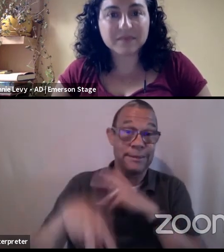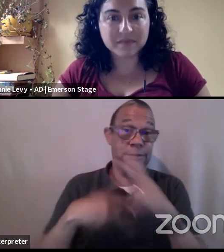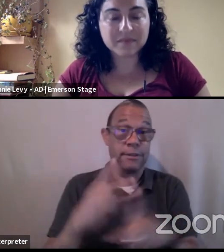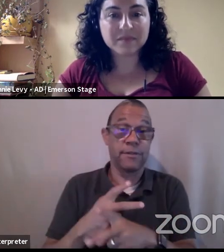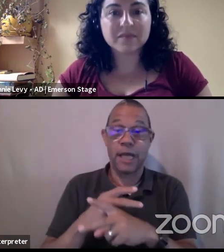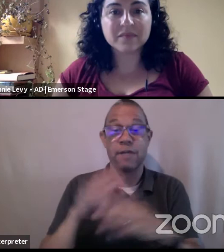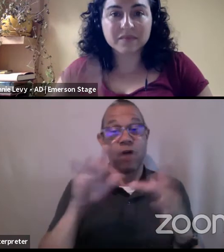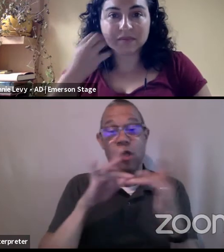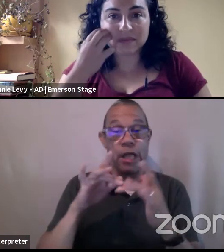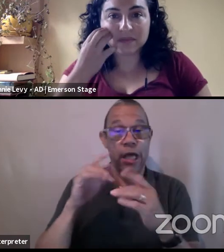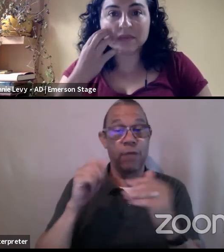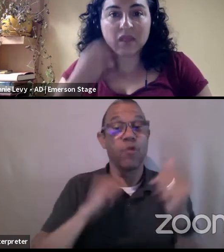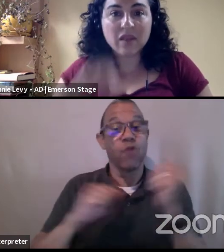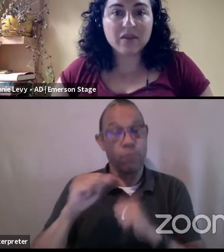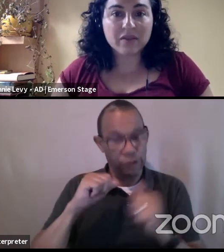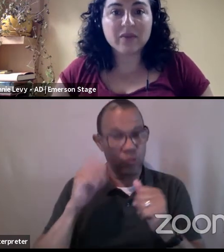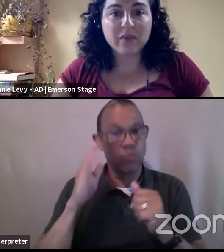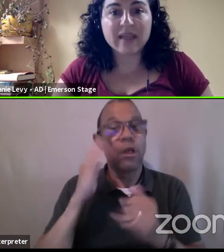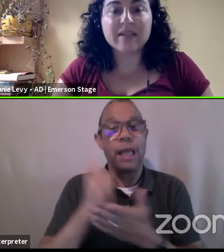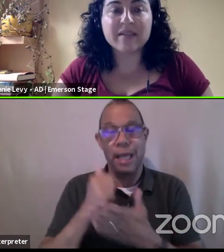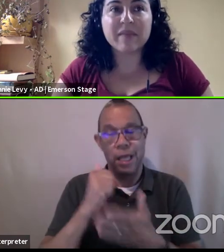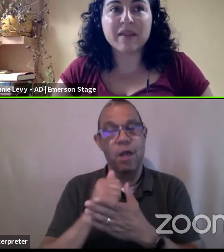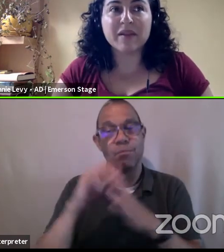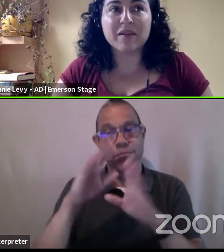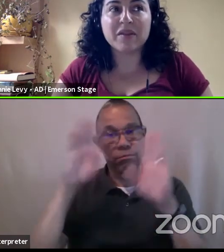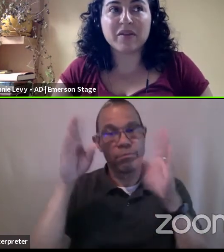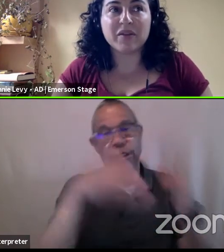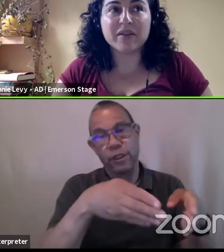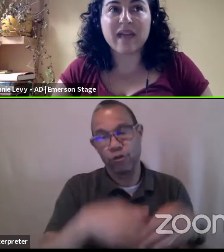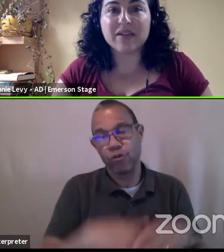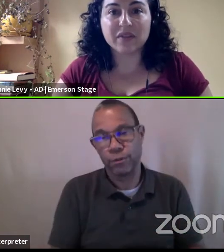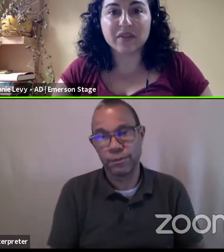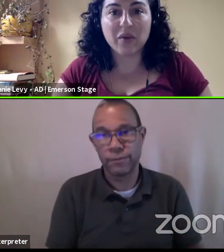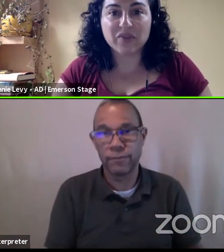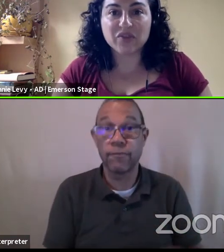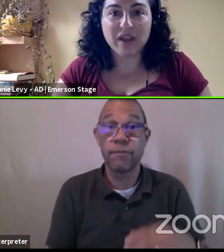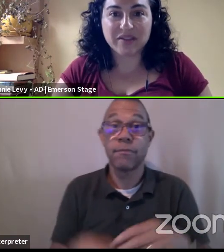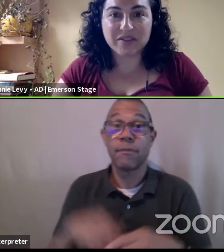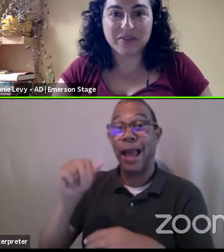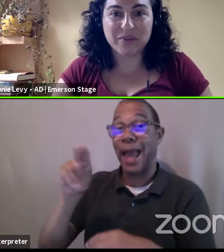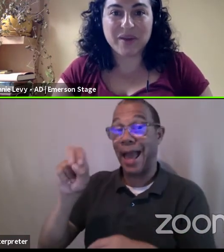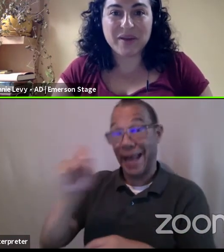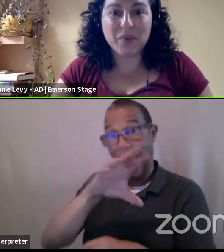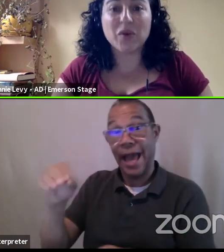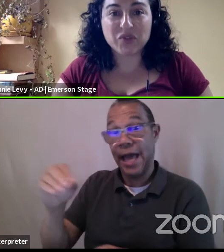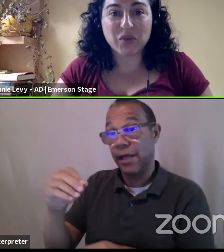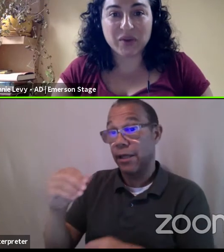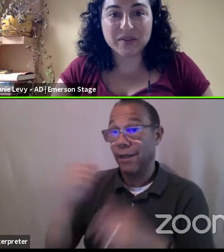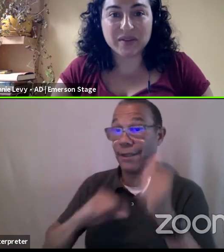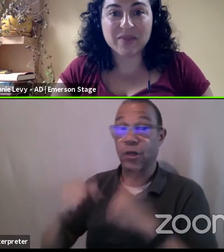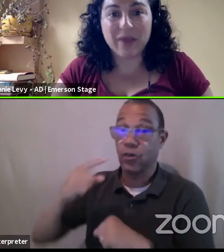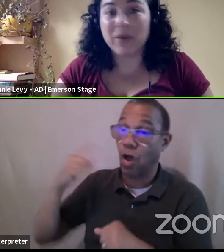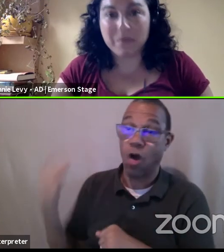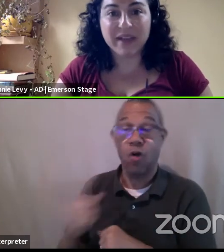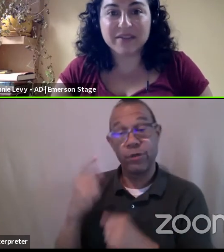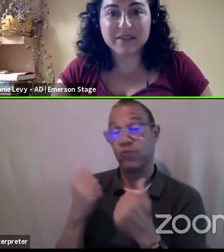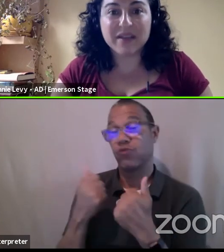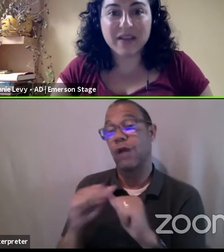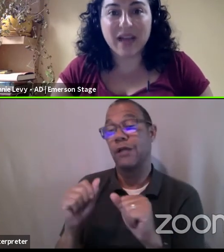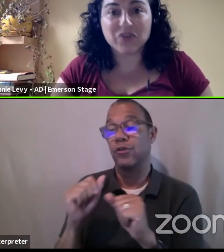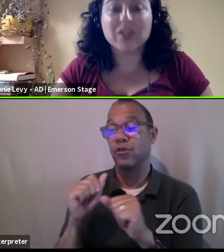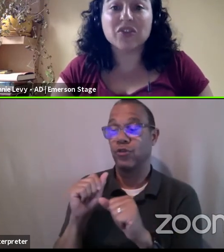will bring attention to. Right. And it's something that the theater is actively always trying to work towards, and now it